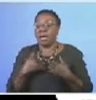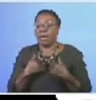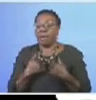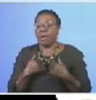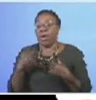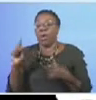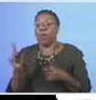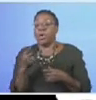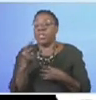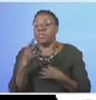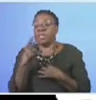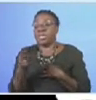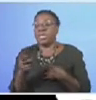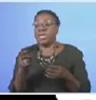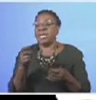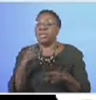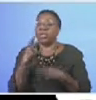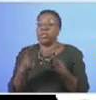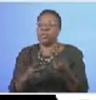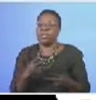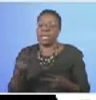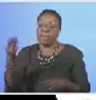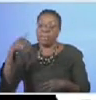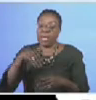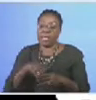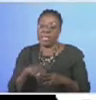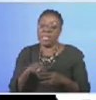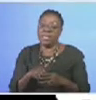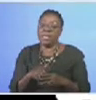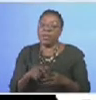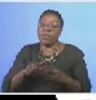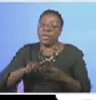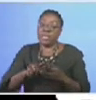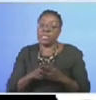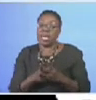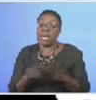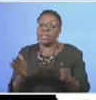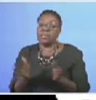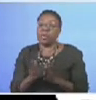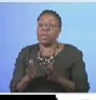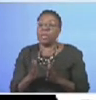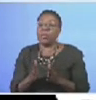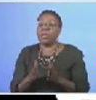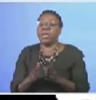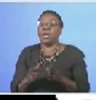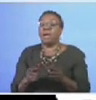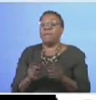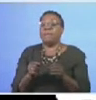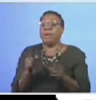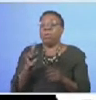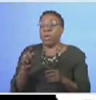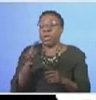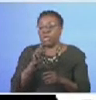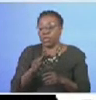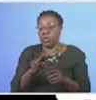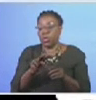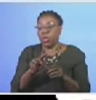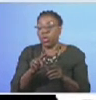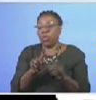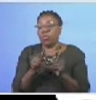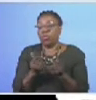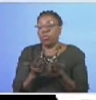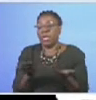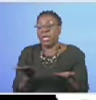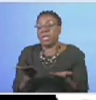assessment and we see if clients are coming to the hotels, we're going to start small. We'll have one or two team members here to assist them if they need